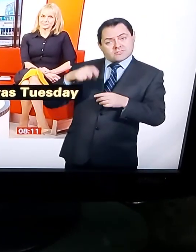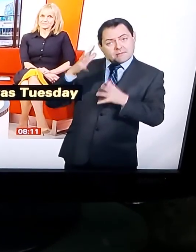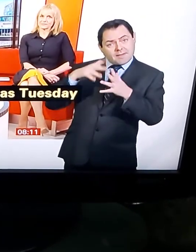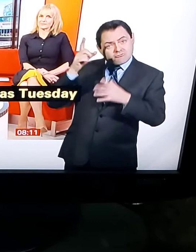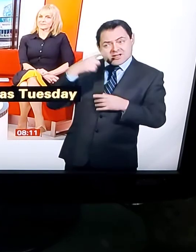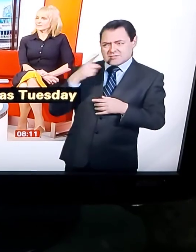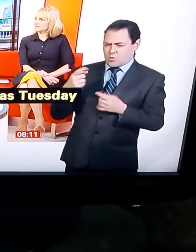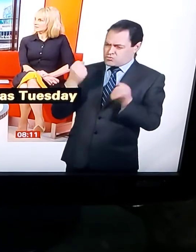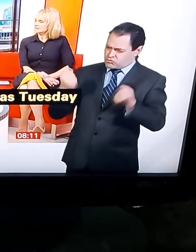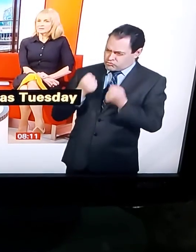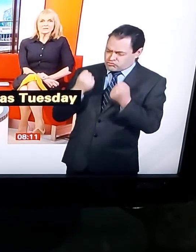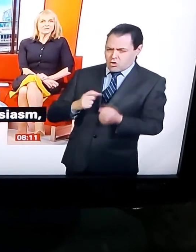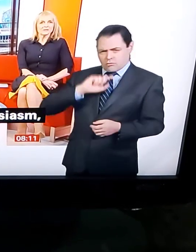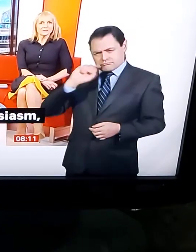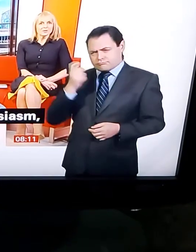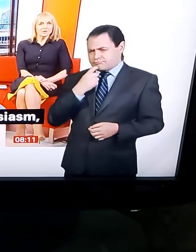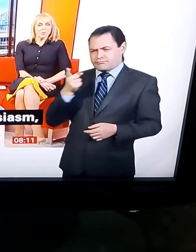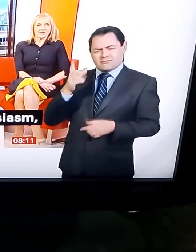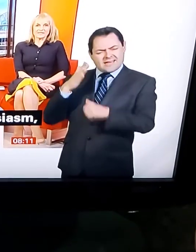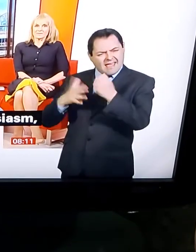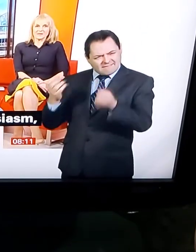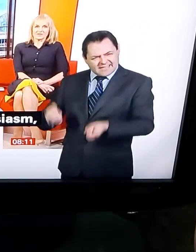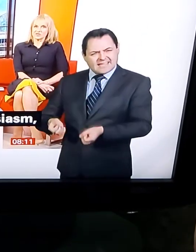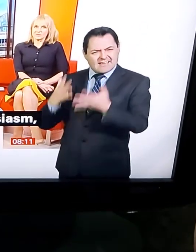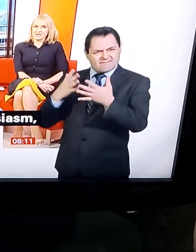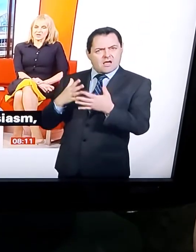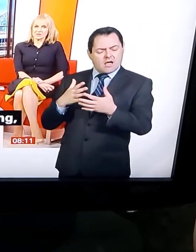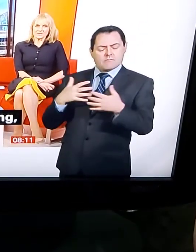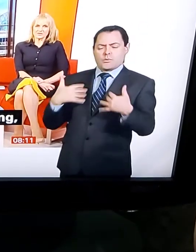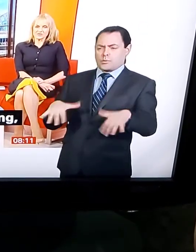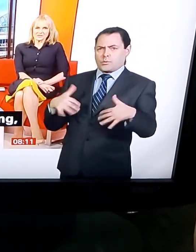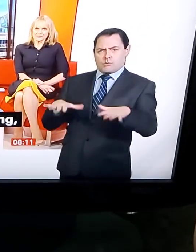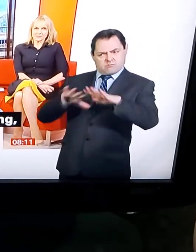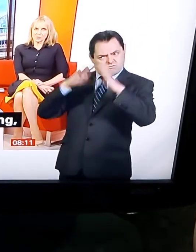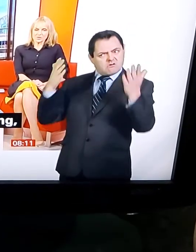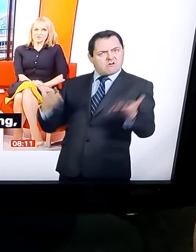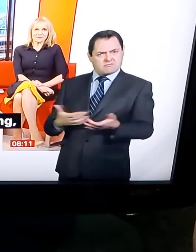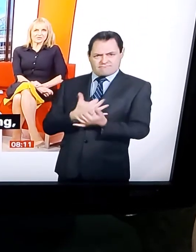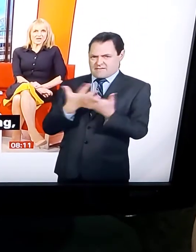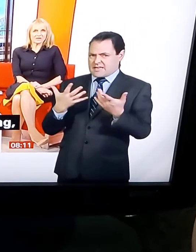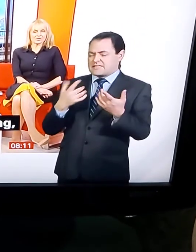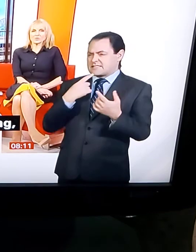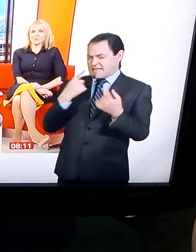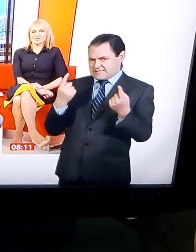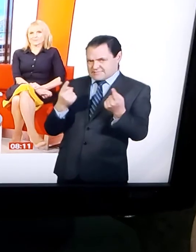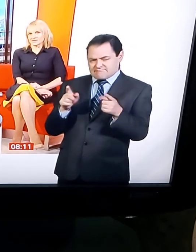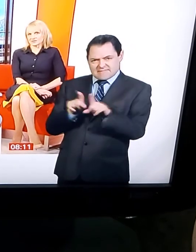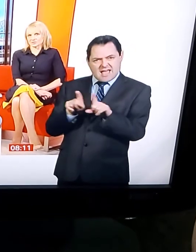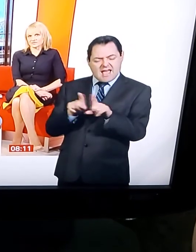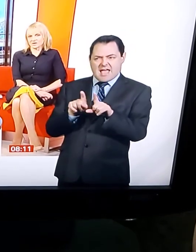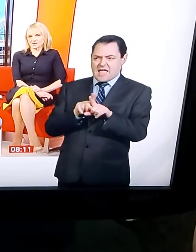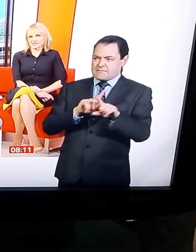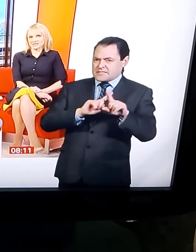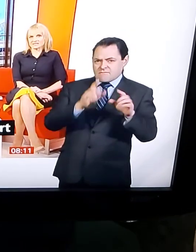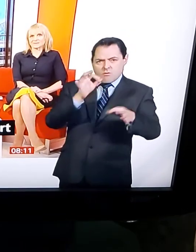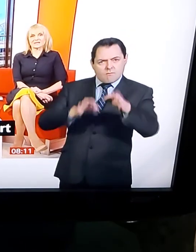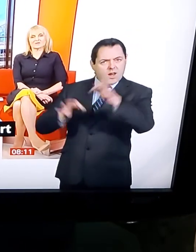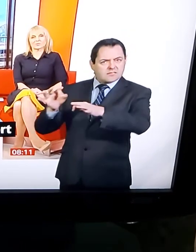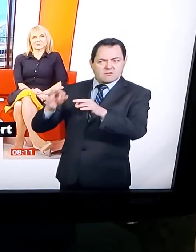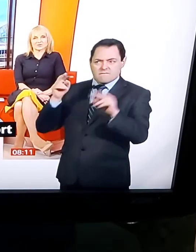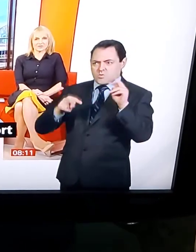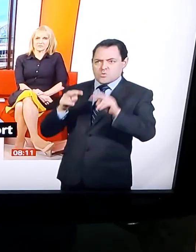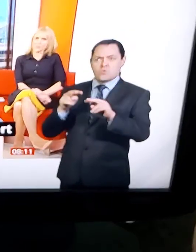resolute, and someone who doesn't give up. Well, this is a message that's been echoed in messages of support, which has been shared across the political divide. Let's speak now